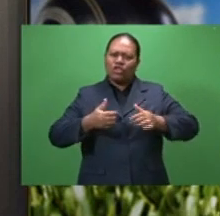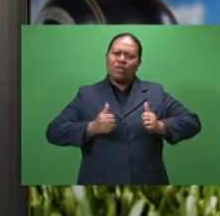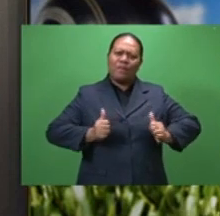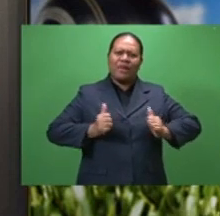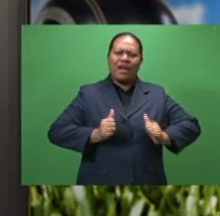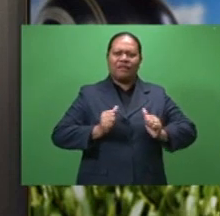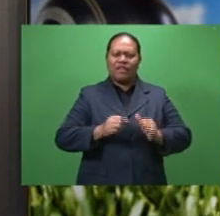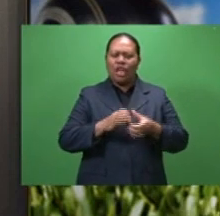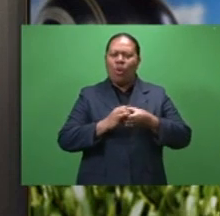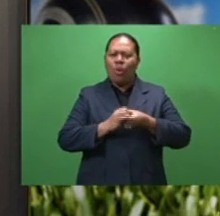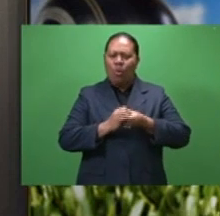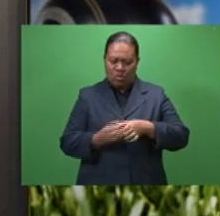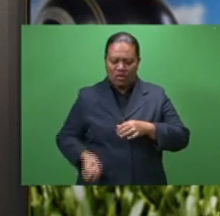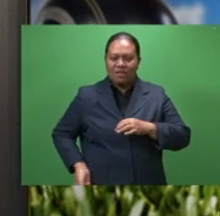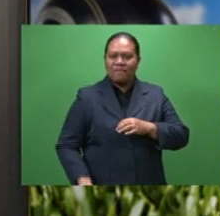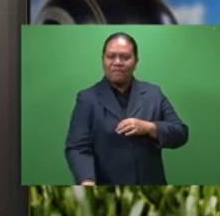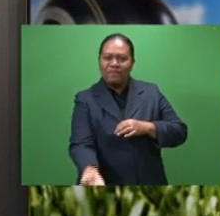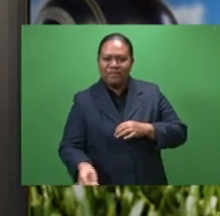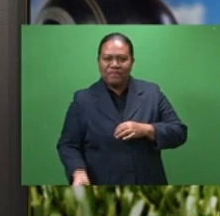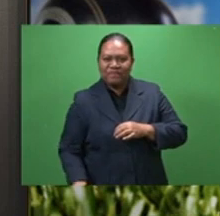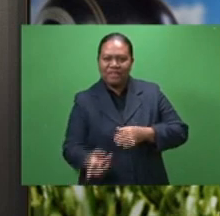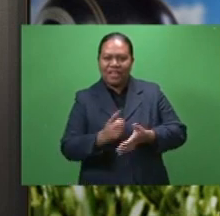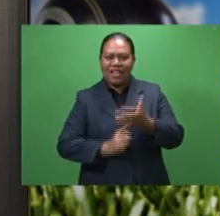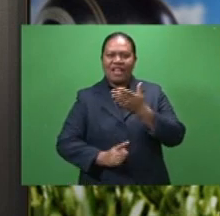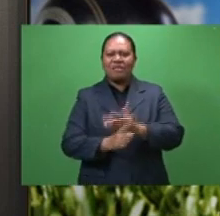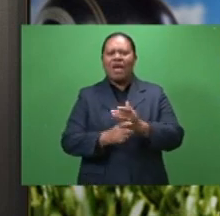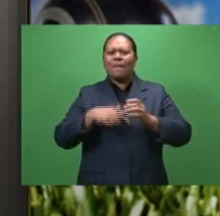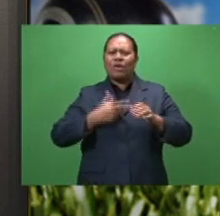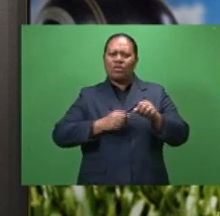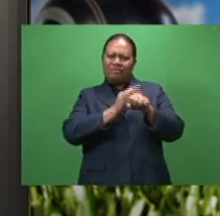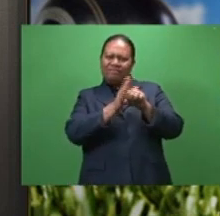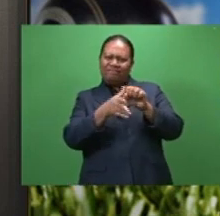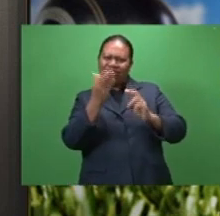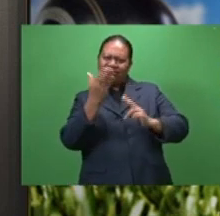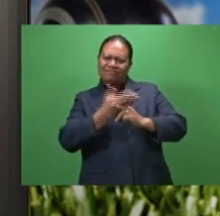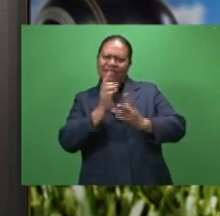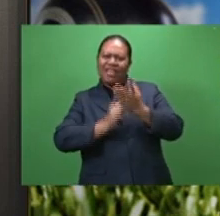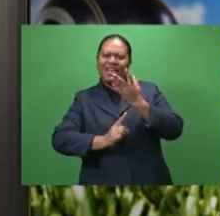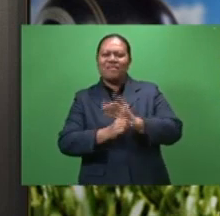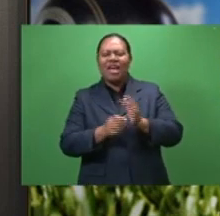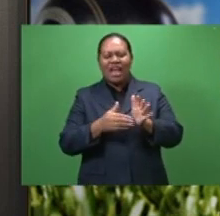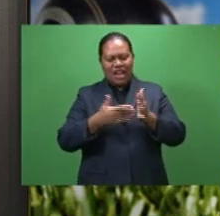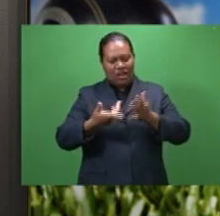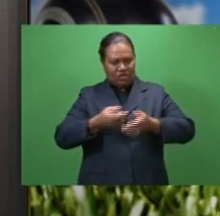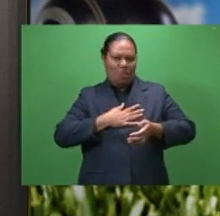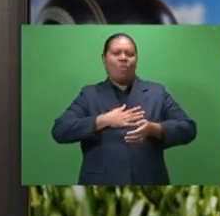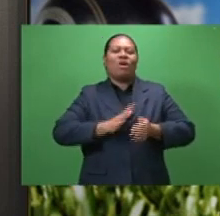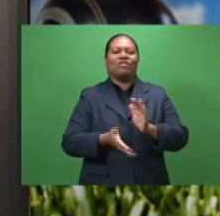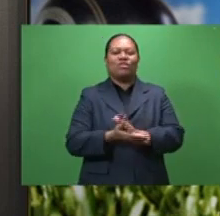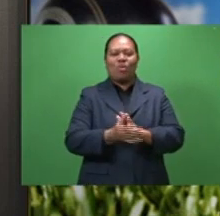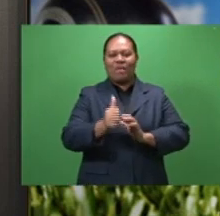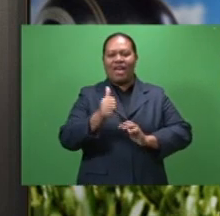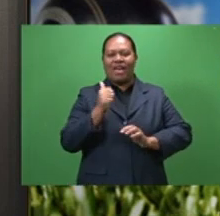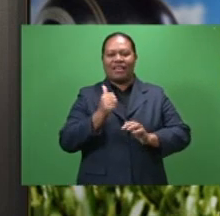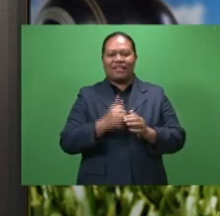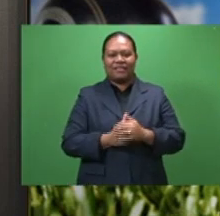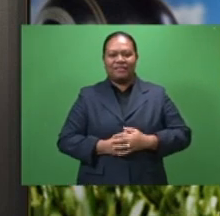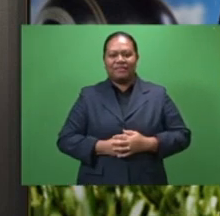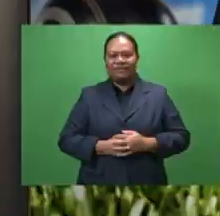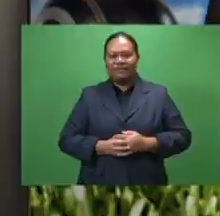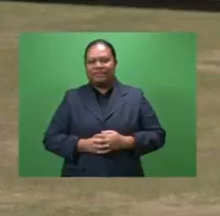shadow bowling from their respective homes since the March COVID-19 lockdown are eager to hit the ground rolling. Tale Materukulo with the